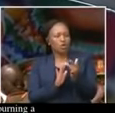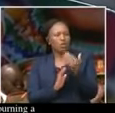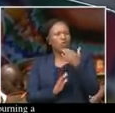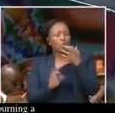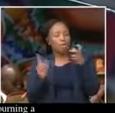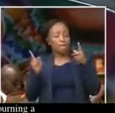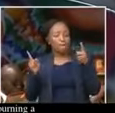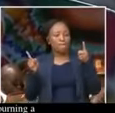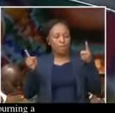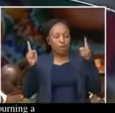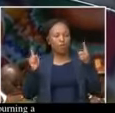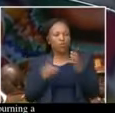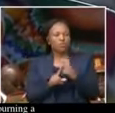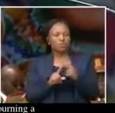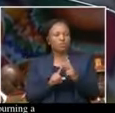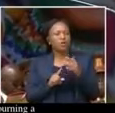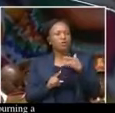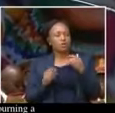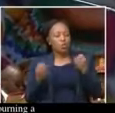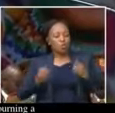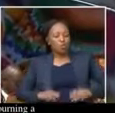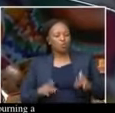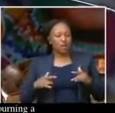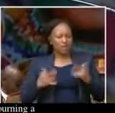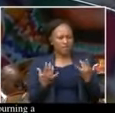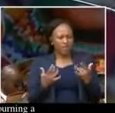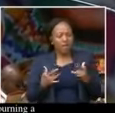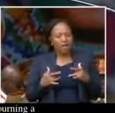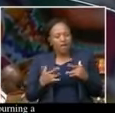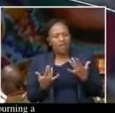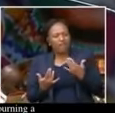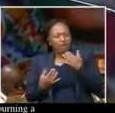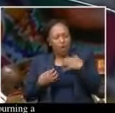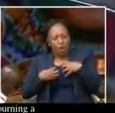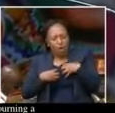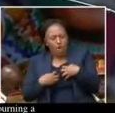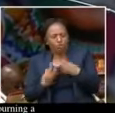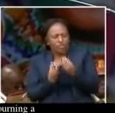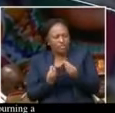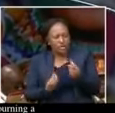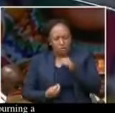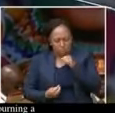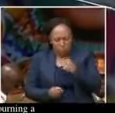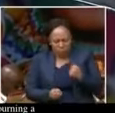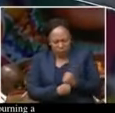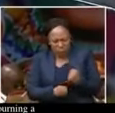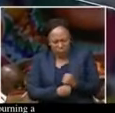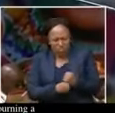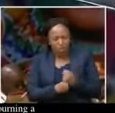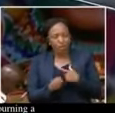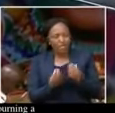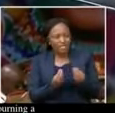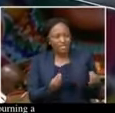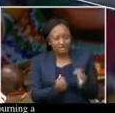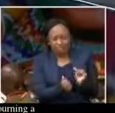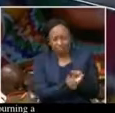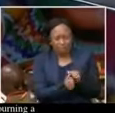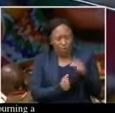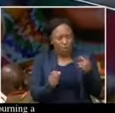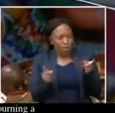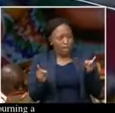danger, prepared to lose her life and even life of her own children who were put into danger by her